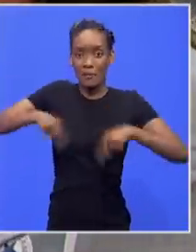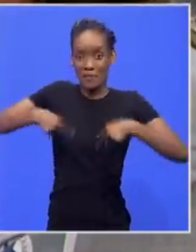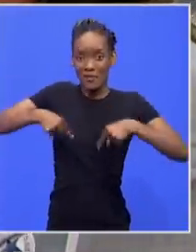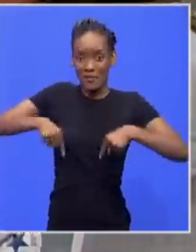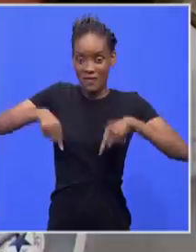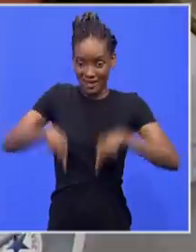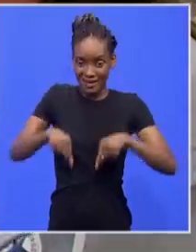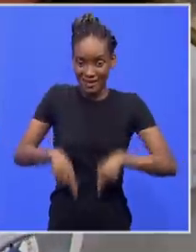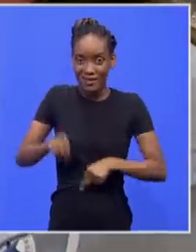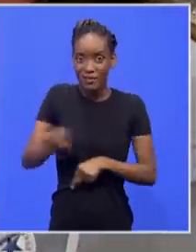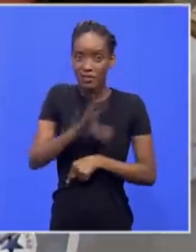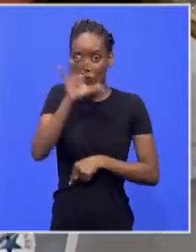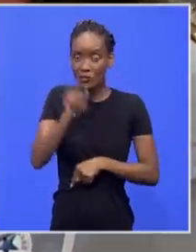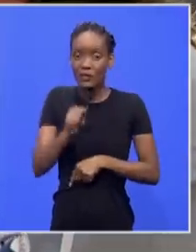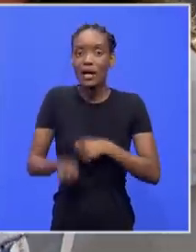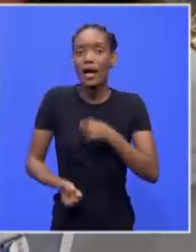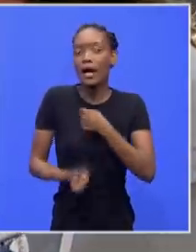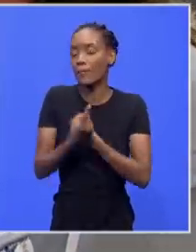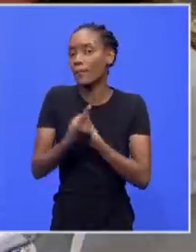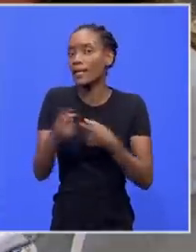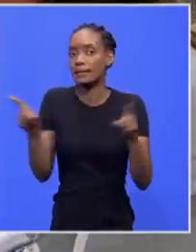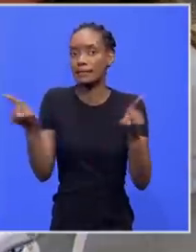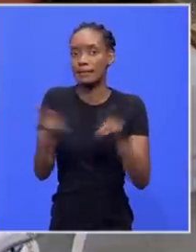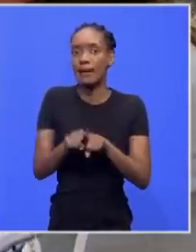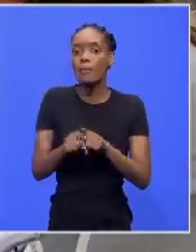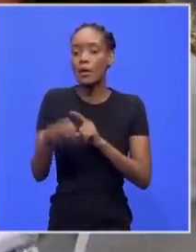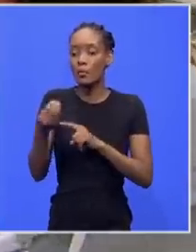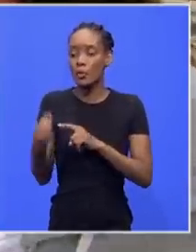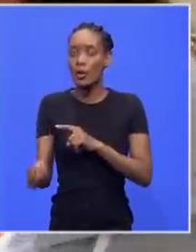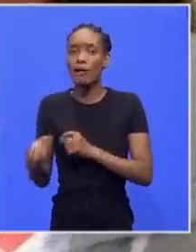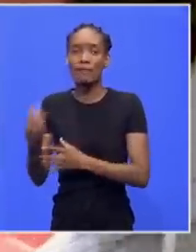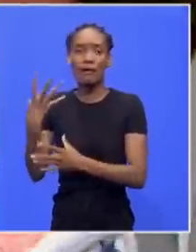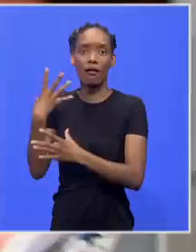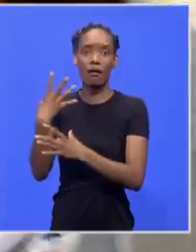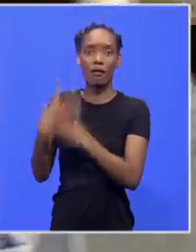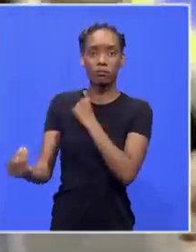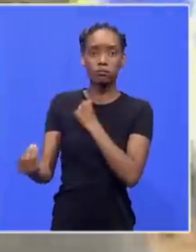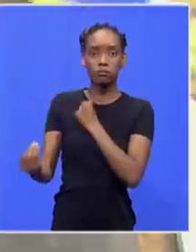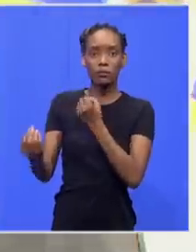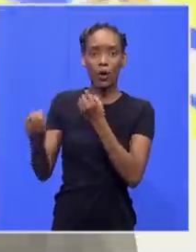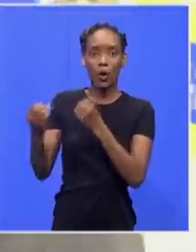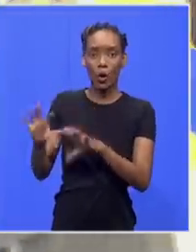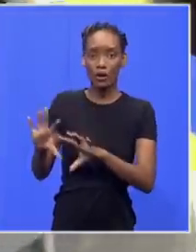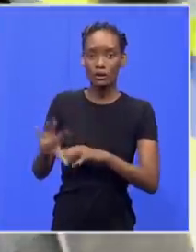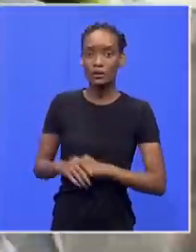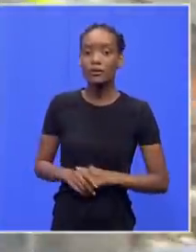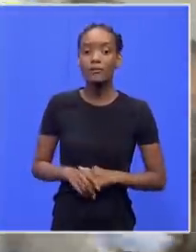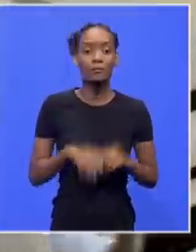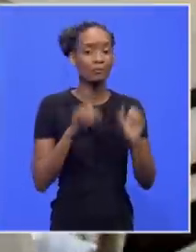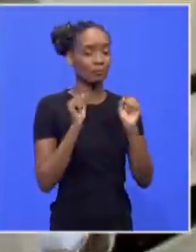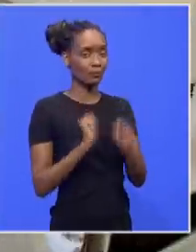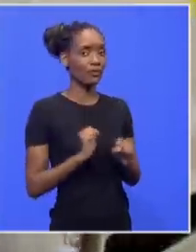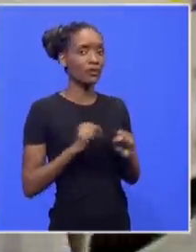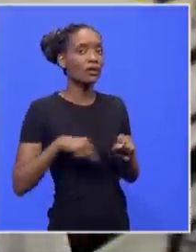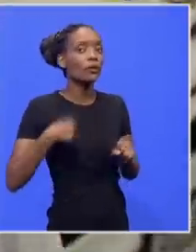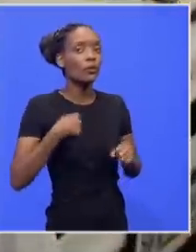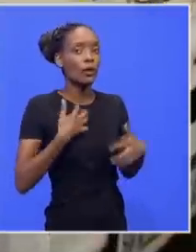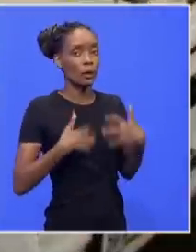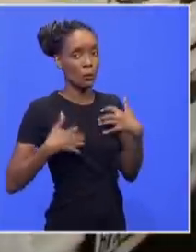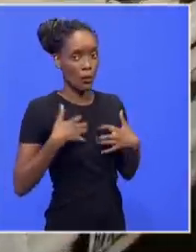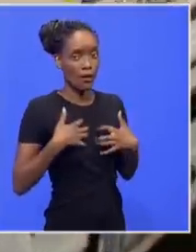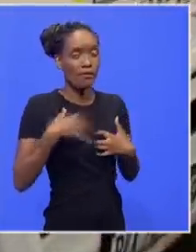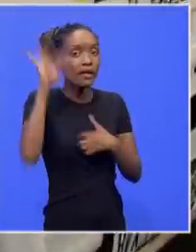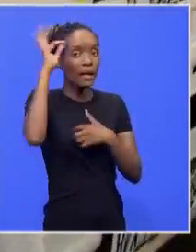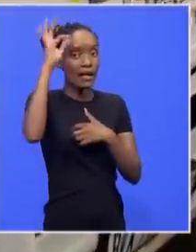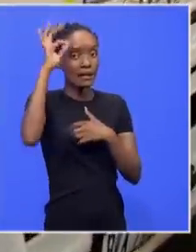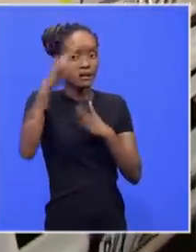in South Africa. Yes. Their children might get lost in the system. Now, we are extremely worried about that, but I know for a fact that the state attorneys did put